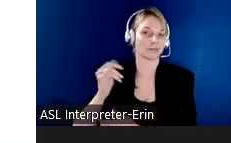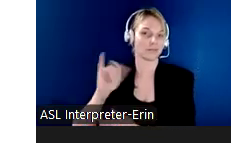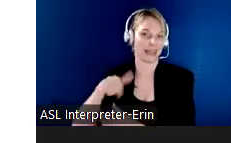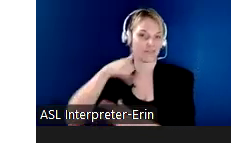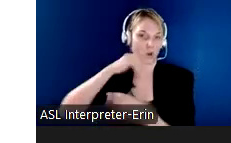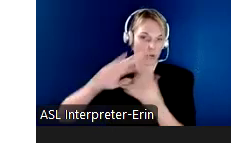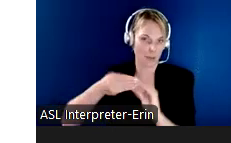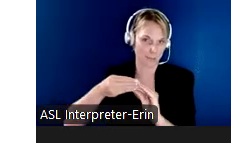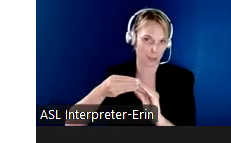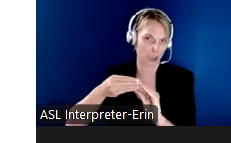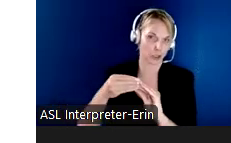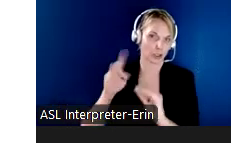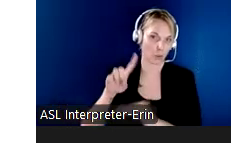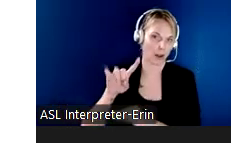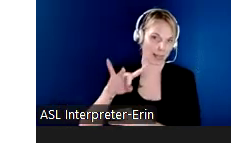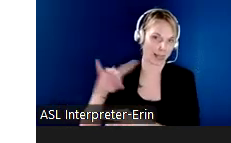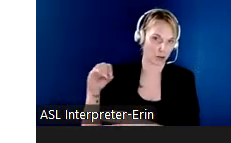1-800-700-1555 number.